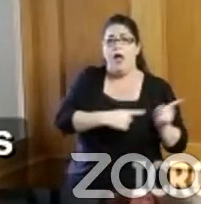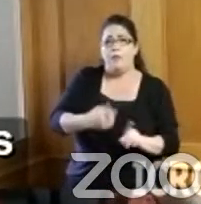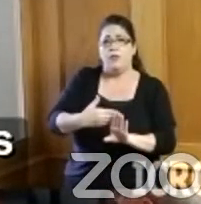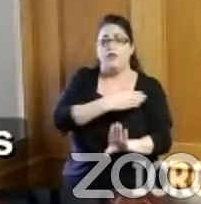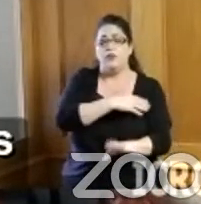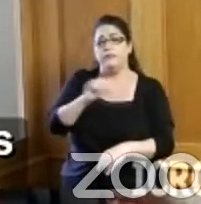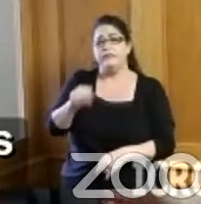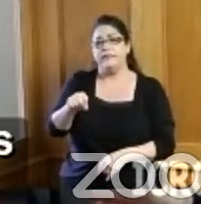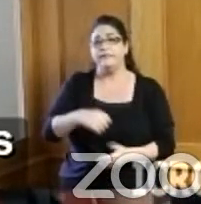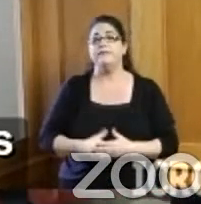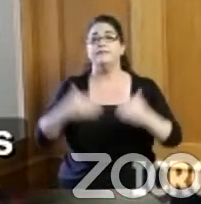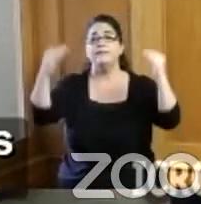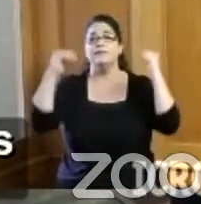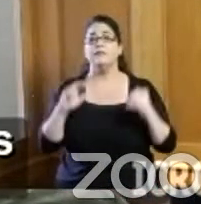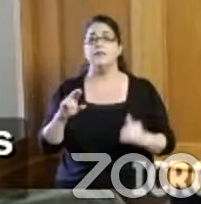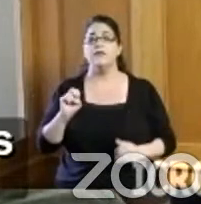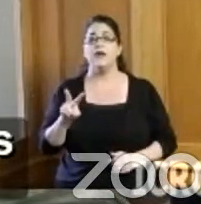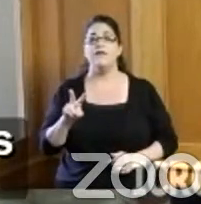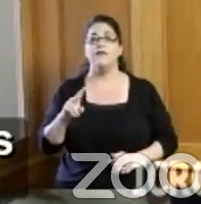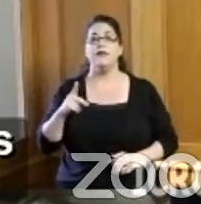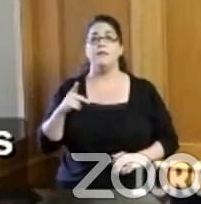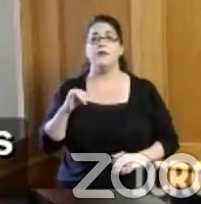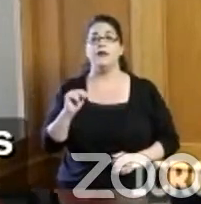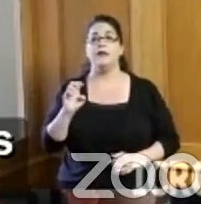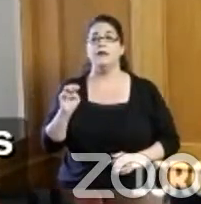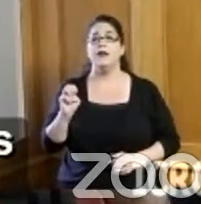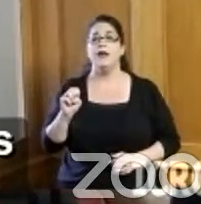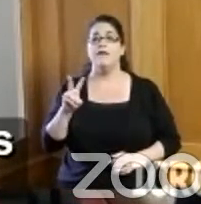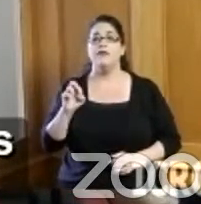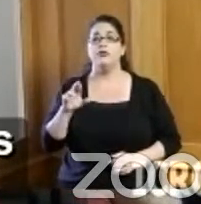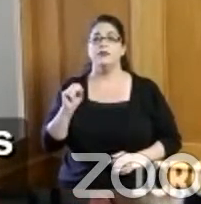next speaker is Reverend P.N. Everson.